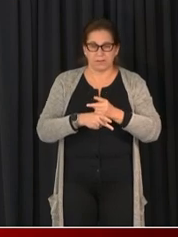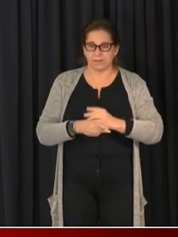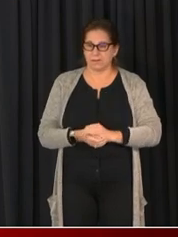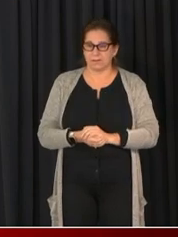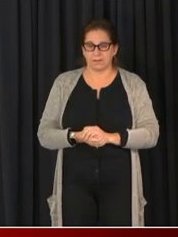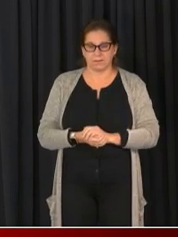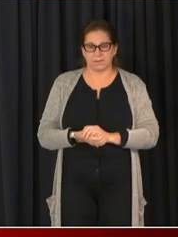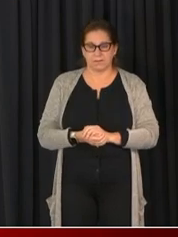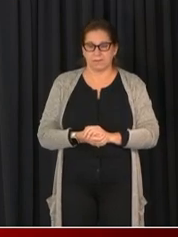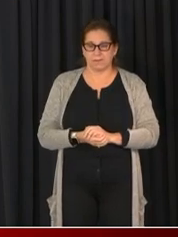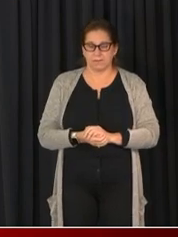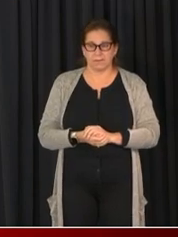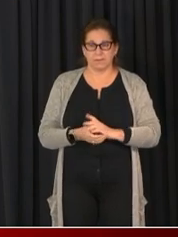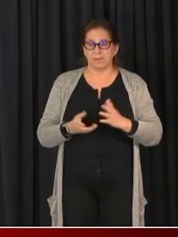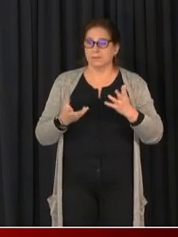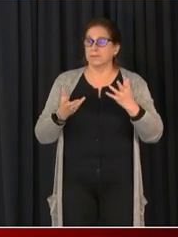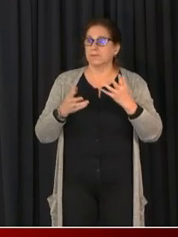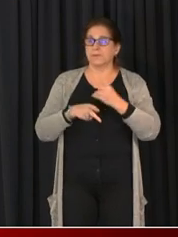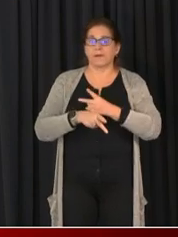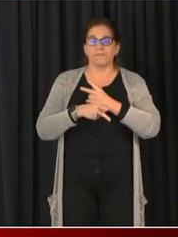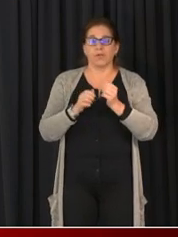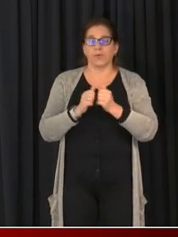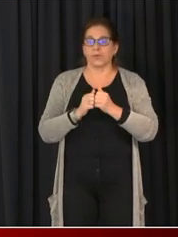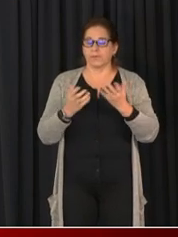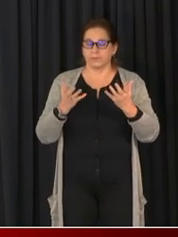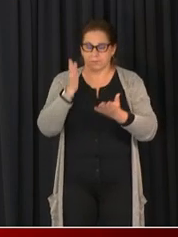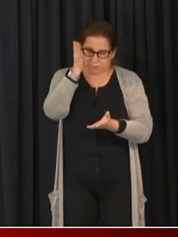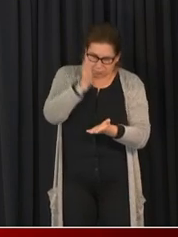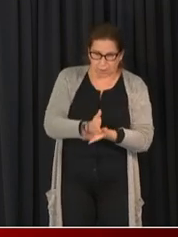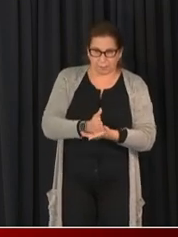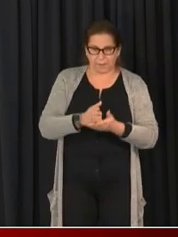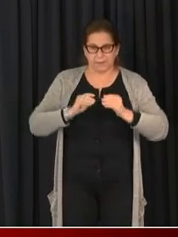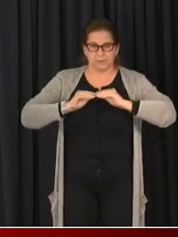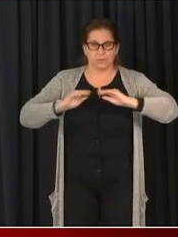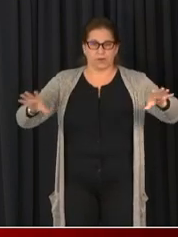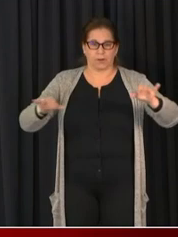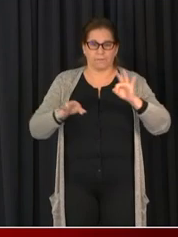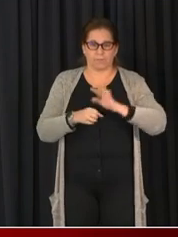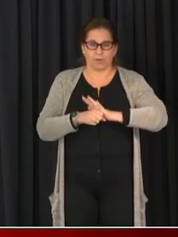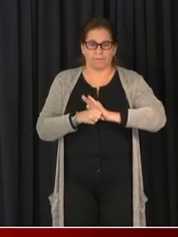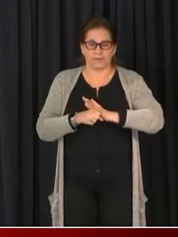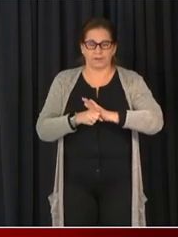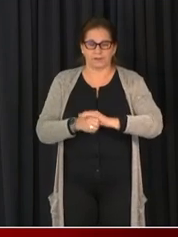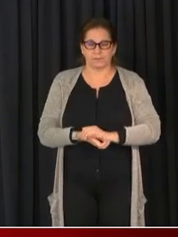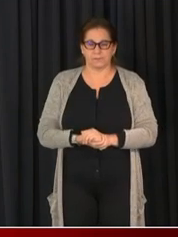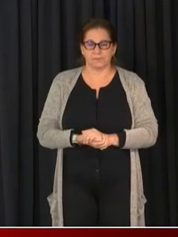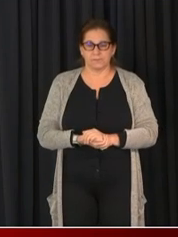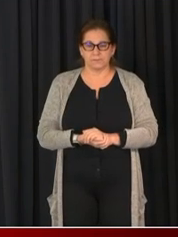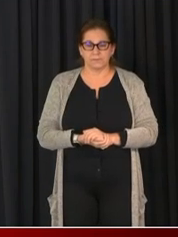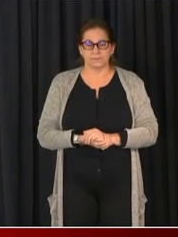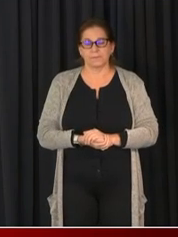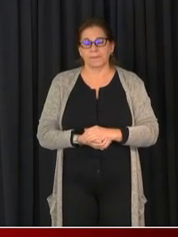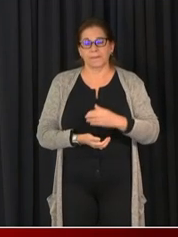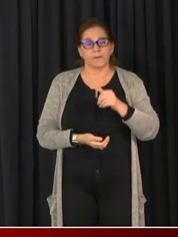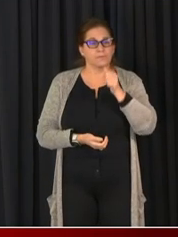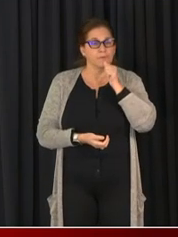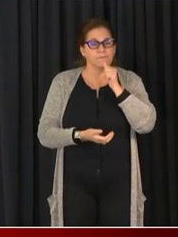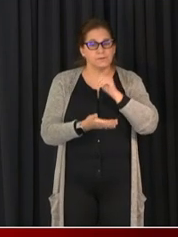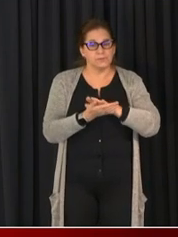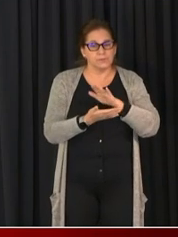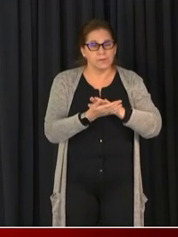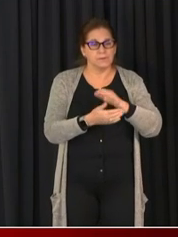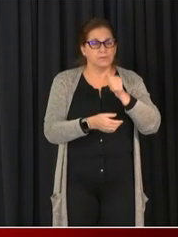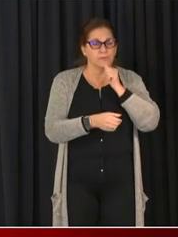of COVID-19. Under this updated guidance, private institutions such as universities, employers,